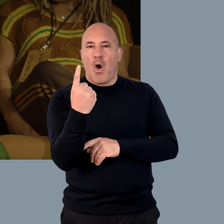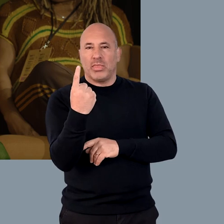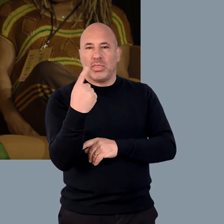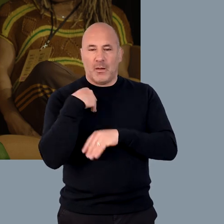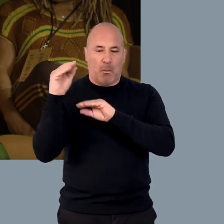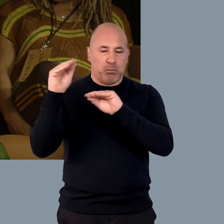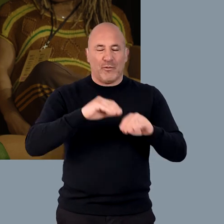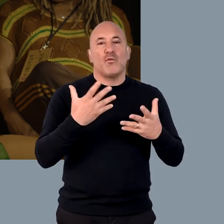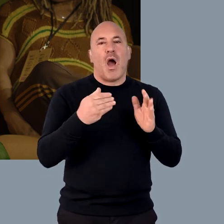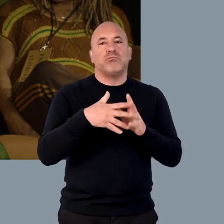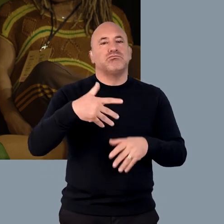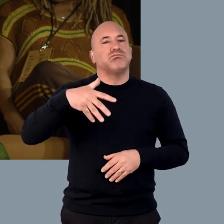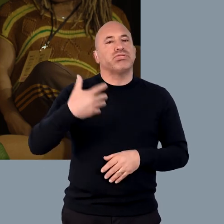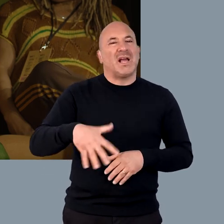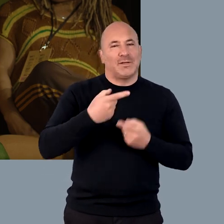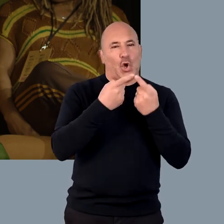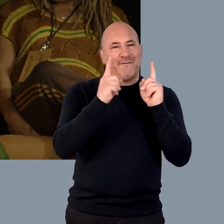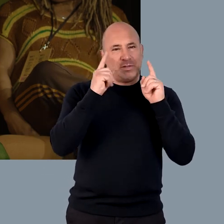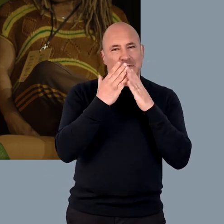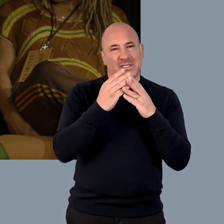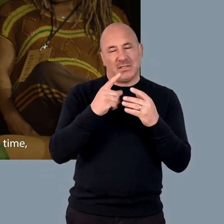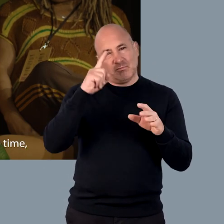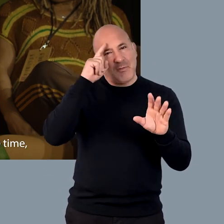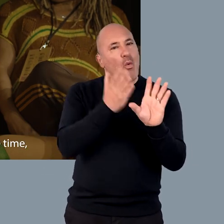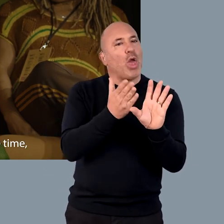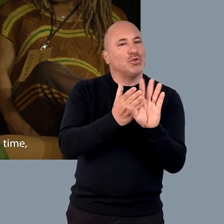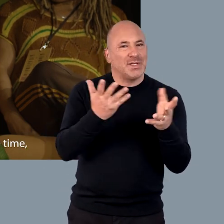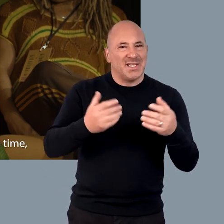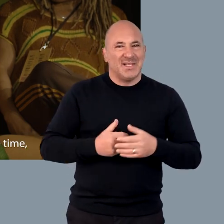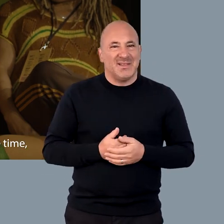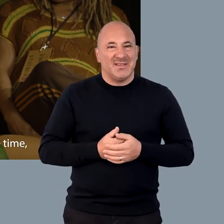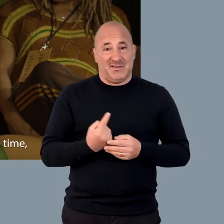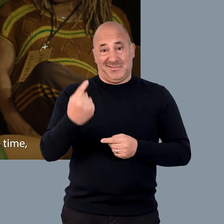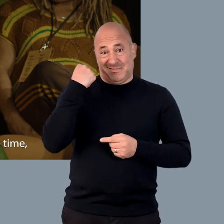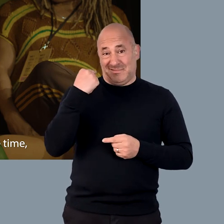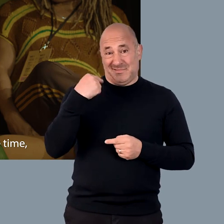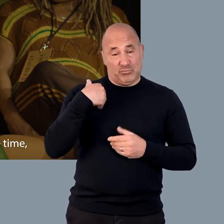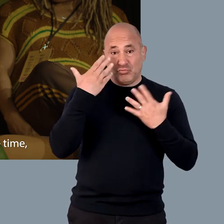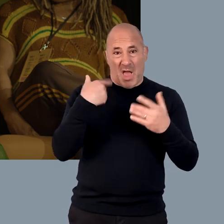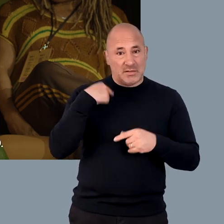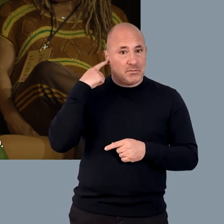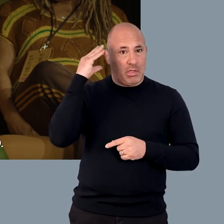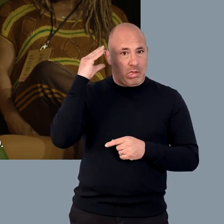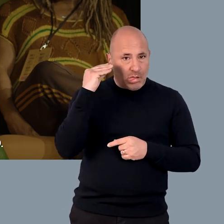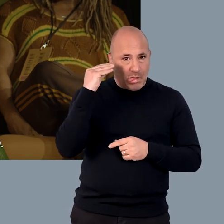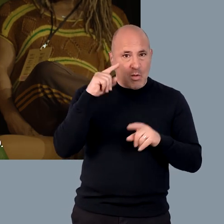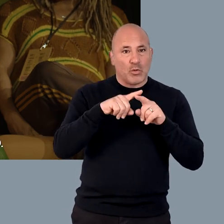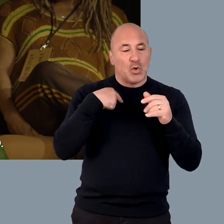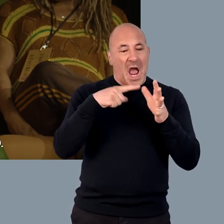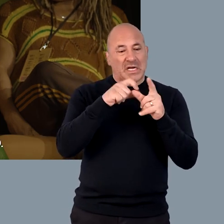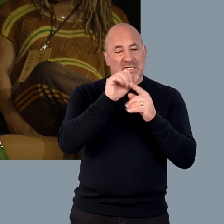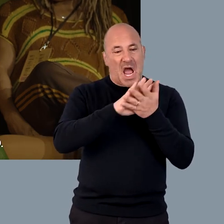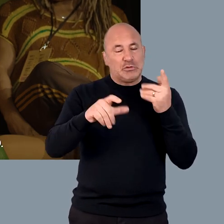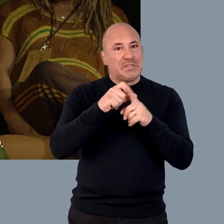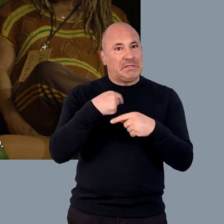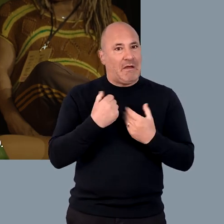2001, I moved to Brighton for university, studied psychology. I didn't know that I had hearing loss at the time. And I also didn't know that I had